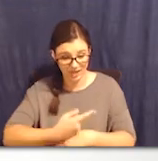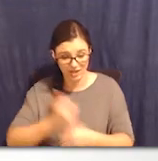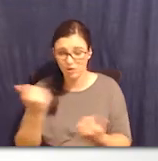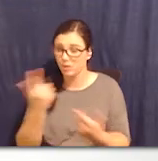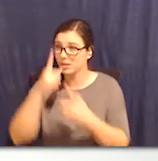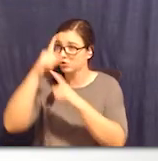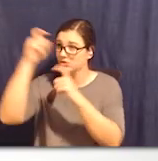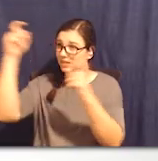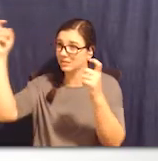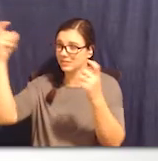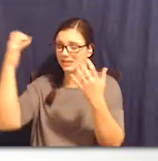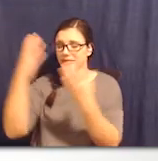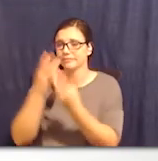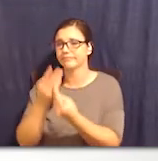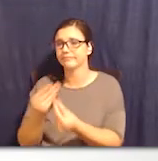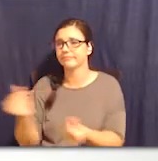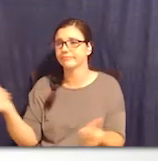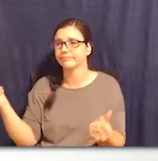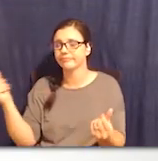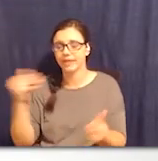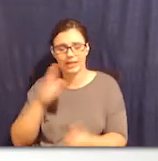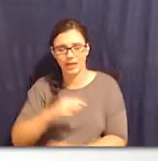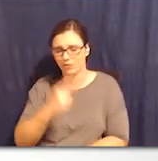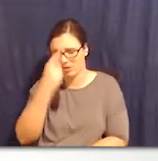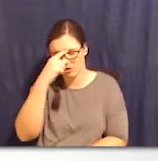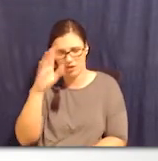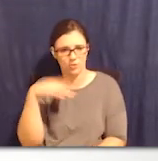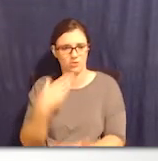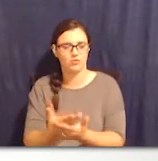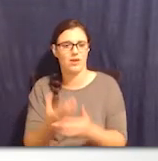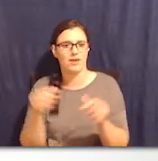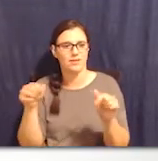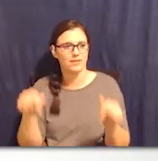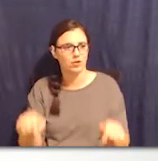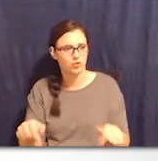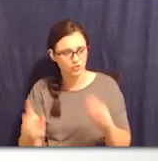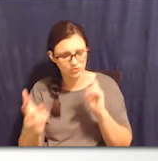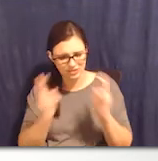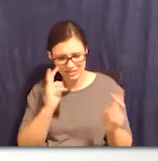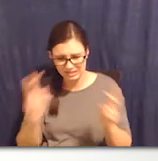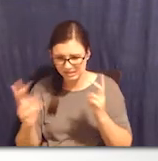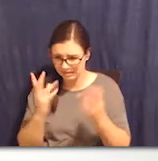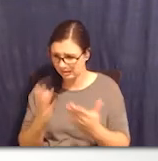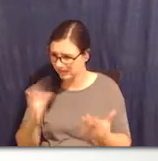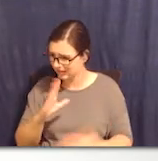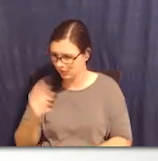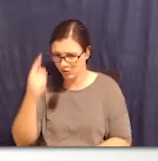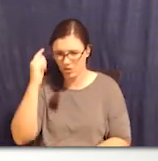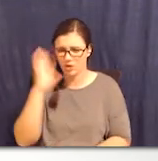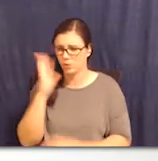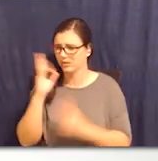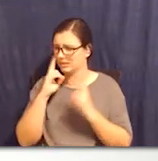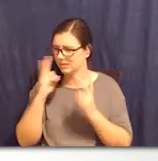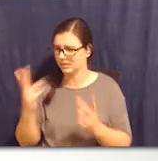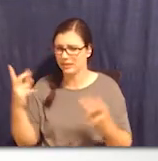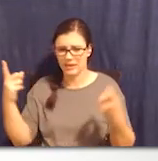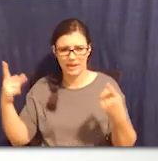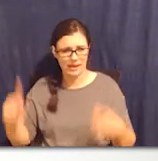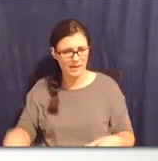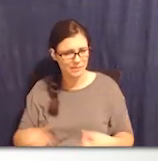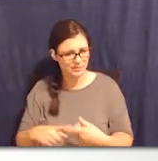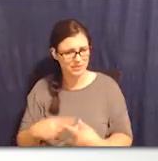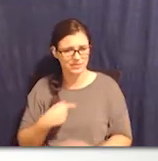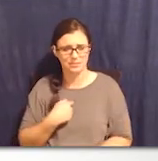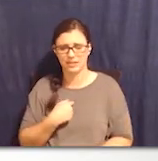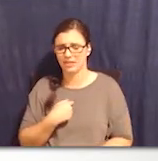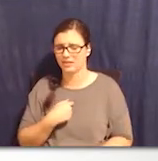And I look at me today, all the dreams have gone away, and I'm where I never thought I'd be. Seeing things I never thought